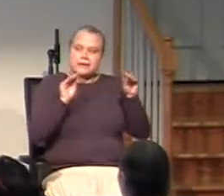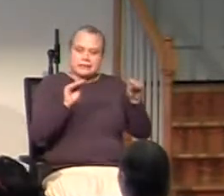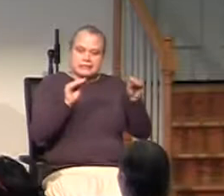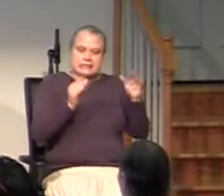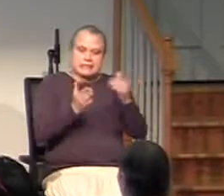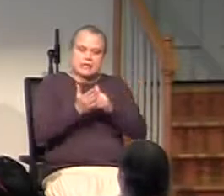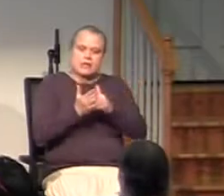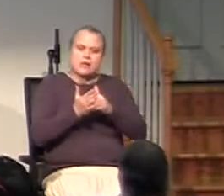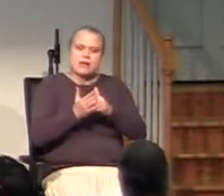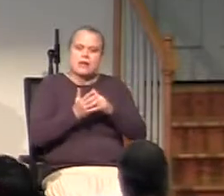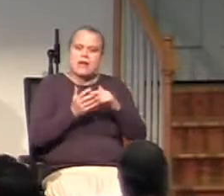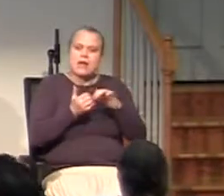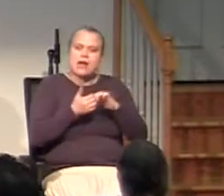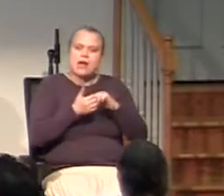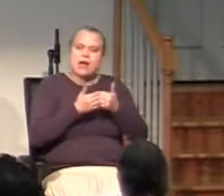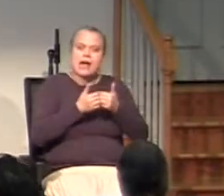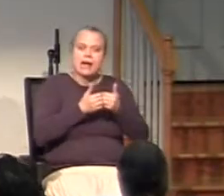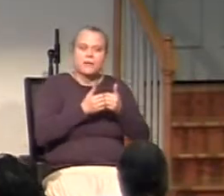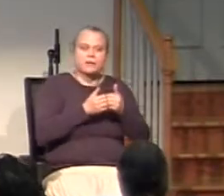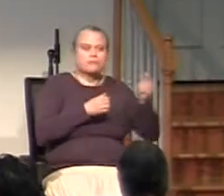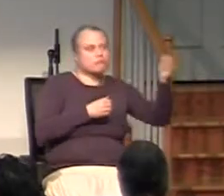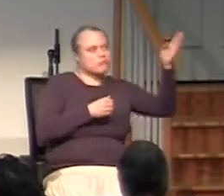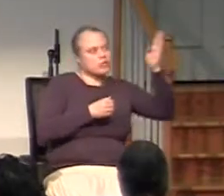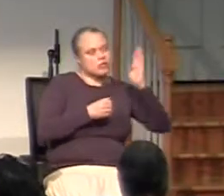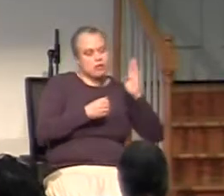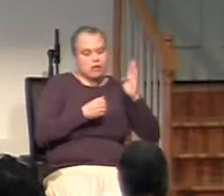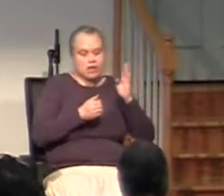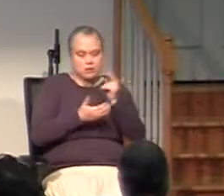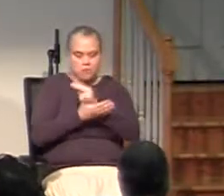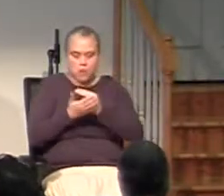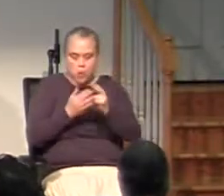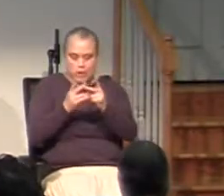What is the relationship between God and the sanctuary?